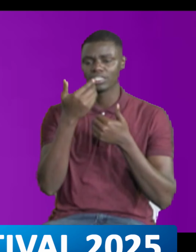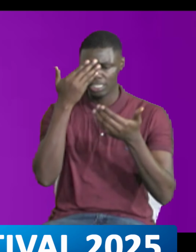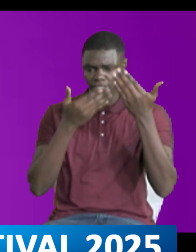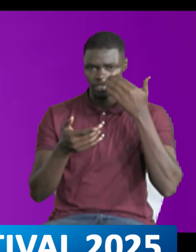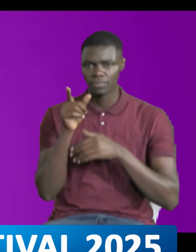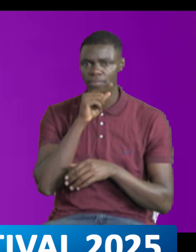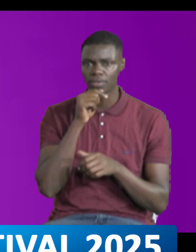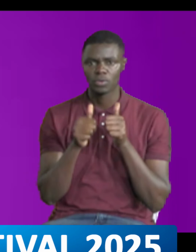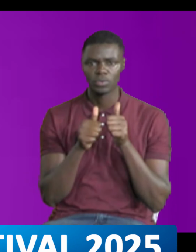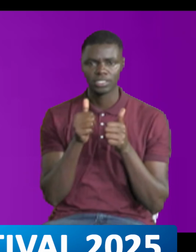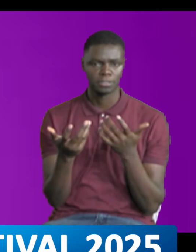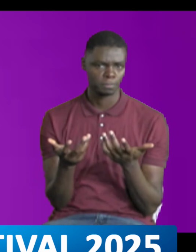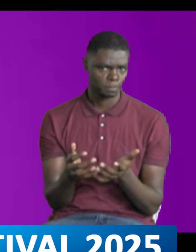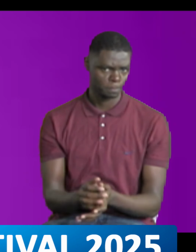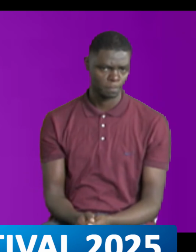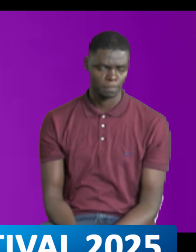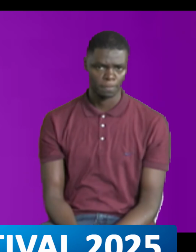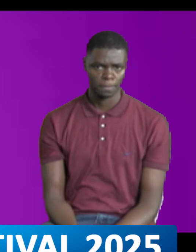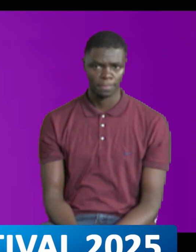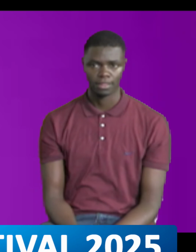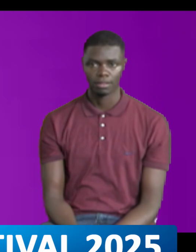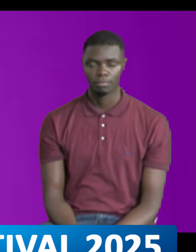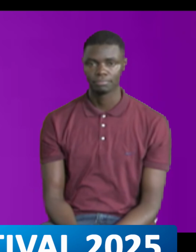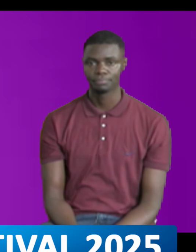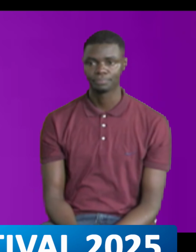you first putting this whole thing together?